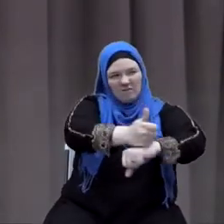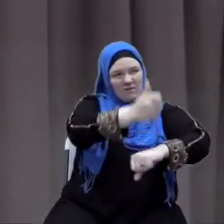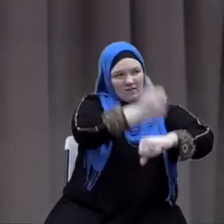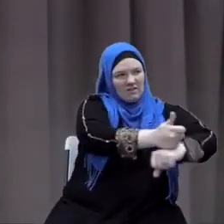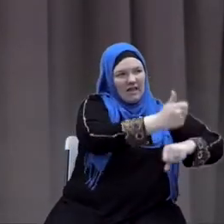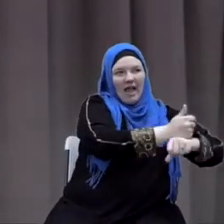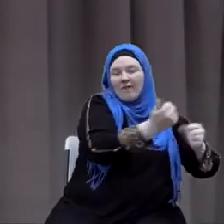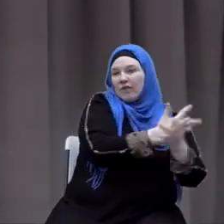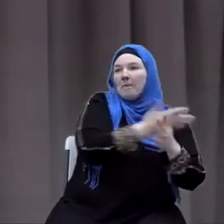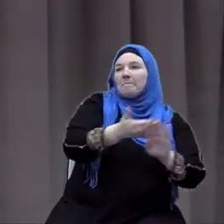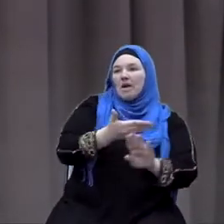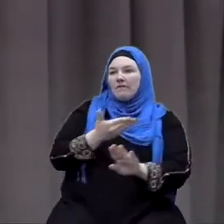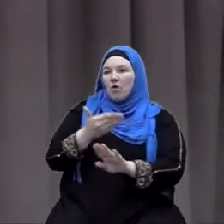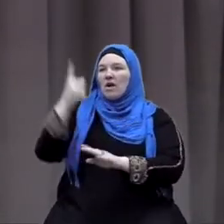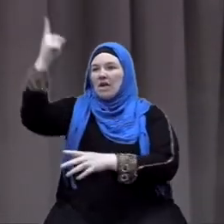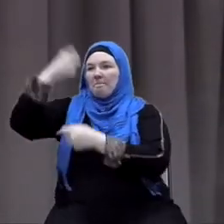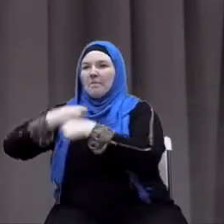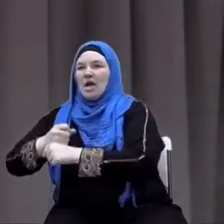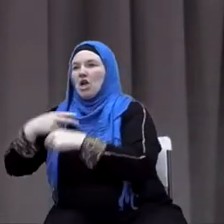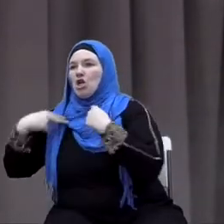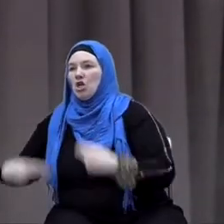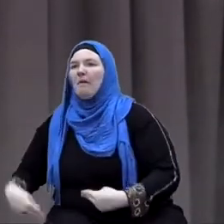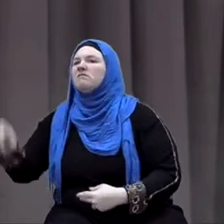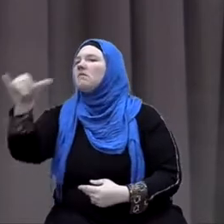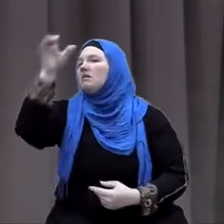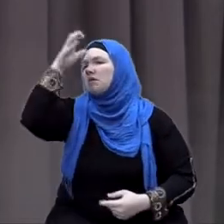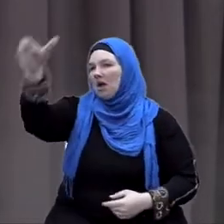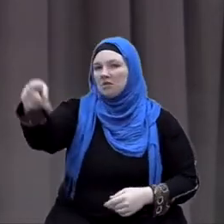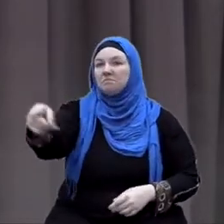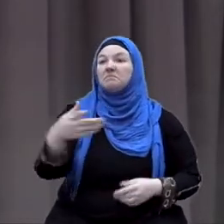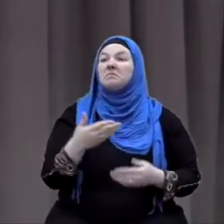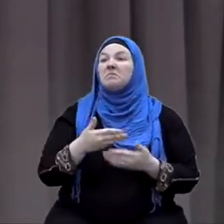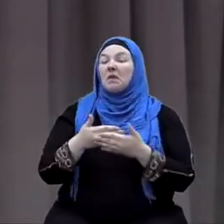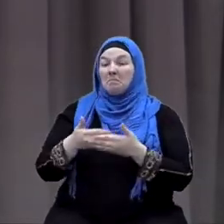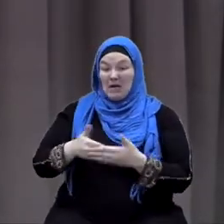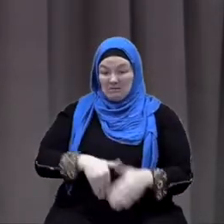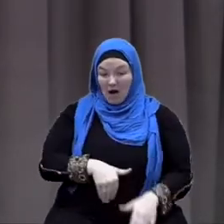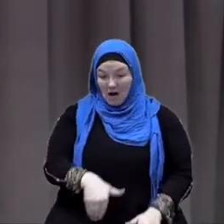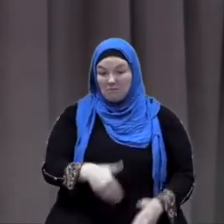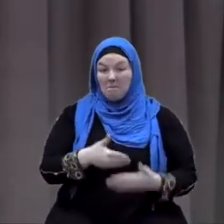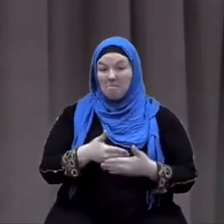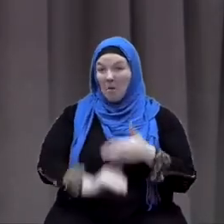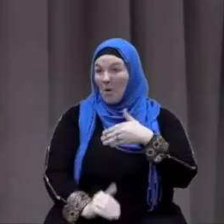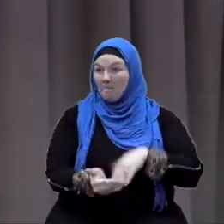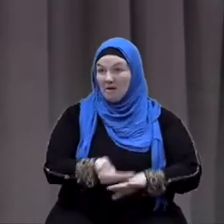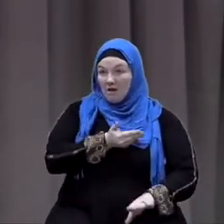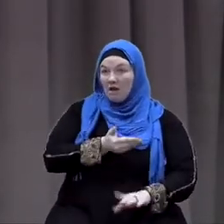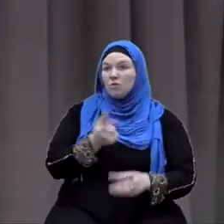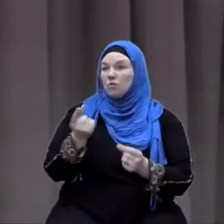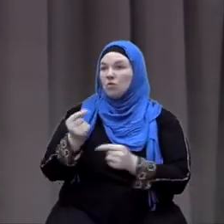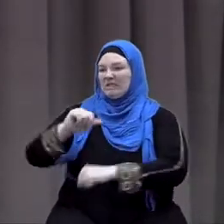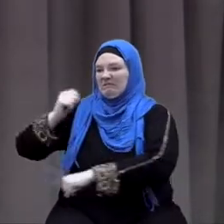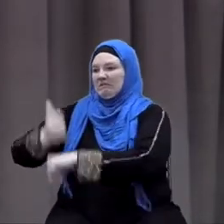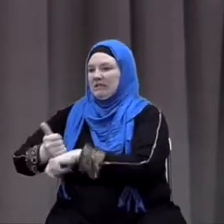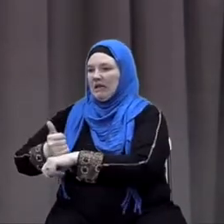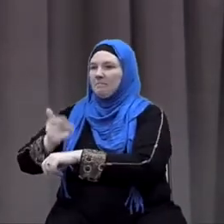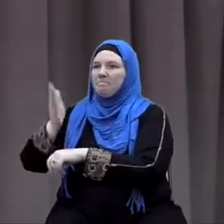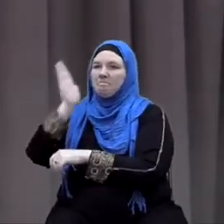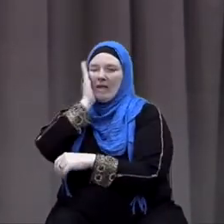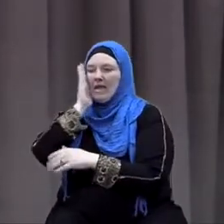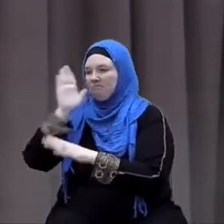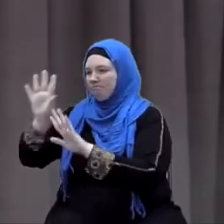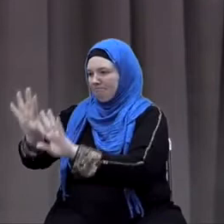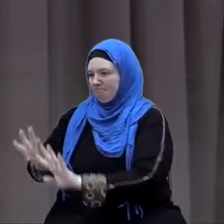expecting a baby. Before the baby is born, a month or two, the crib is ready. The sleeping